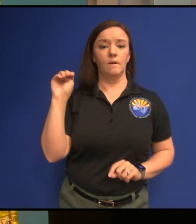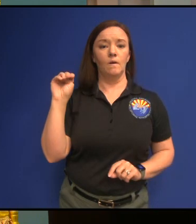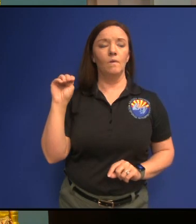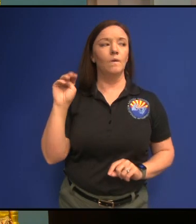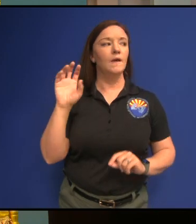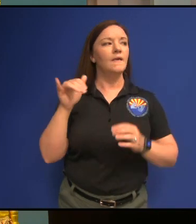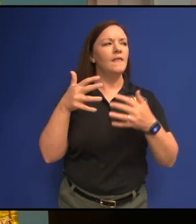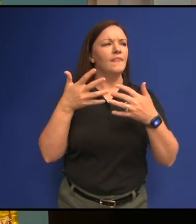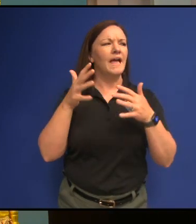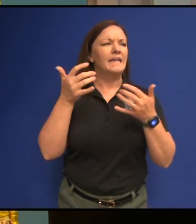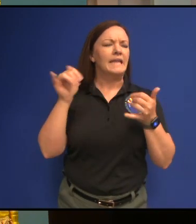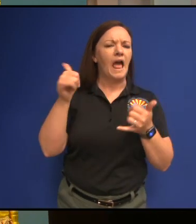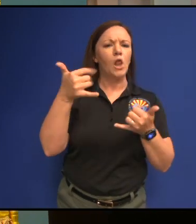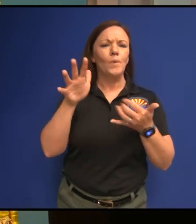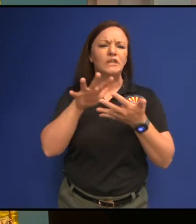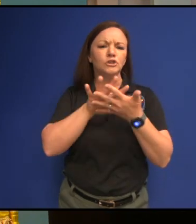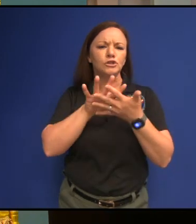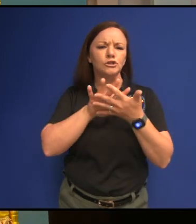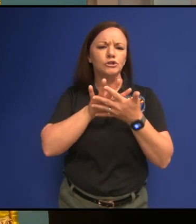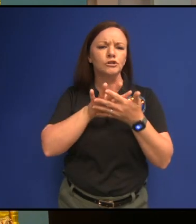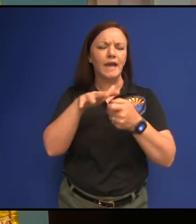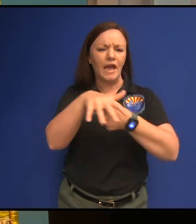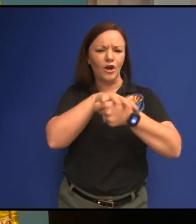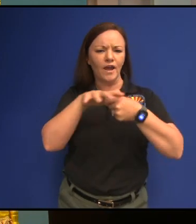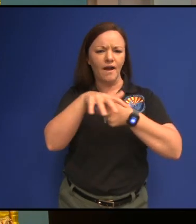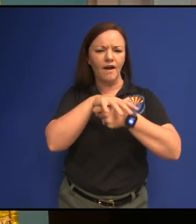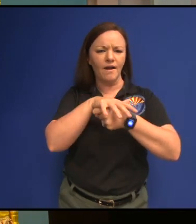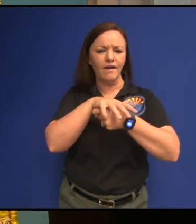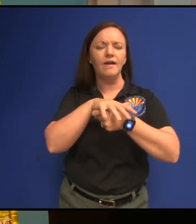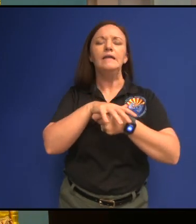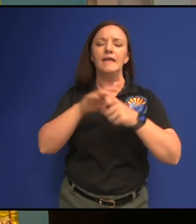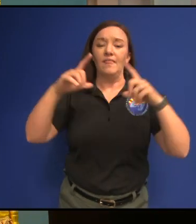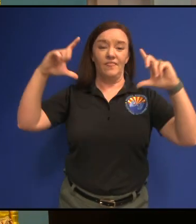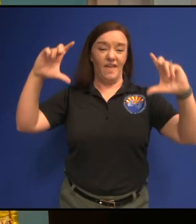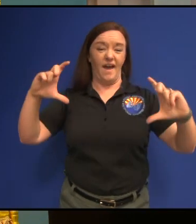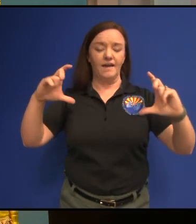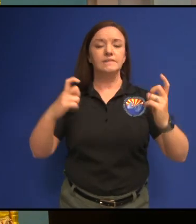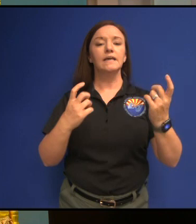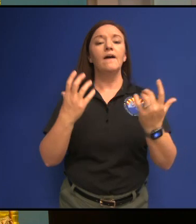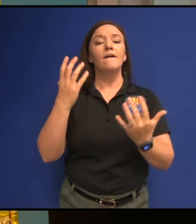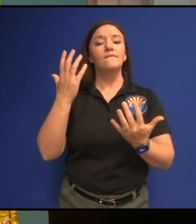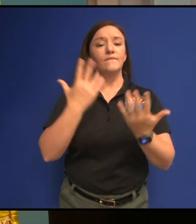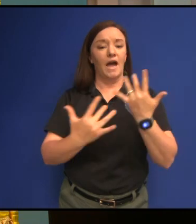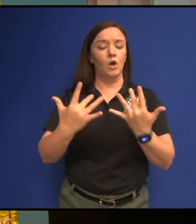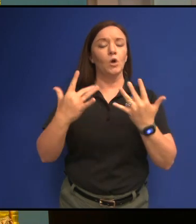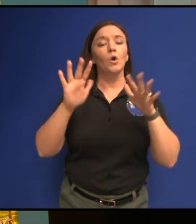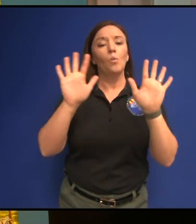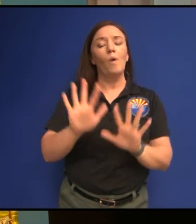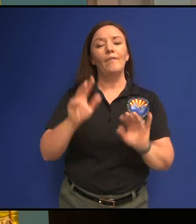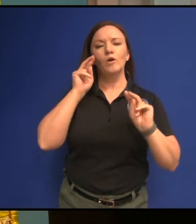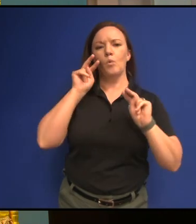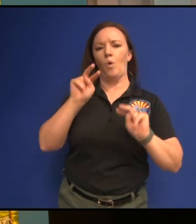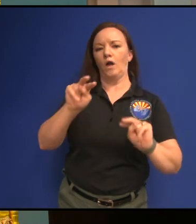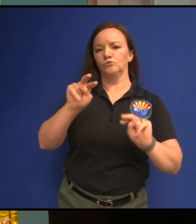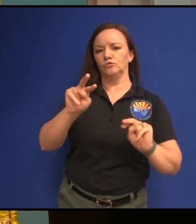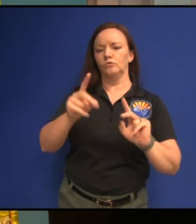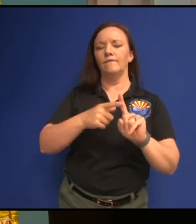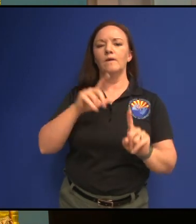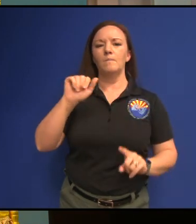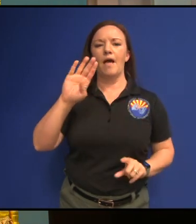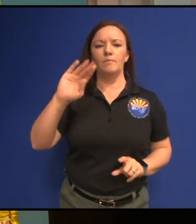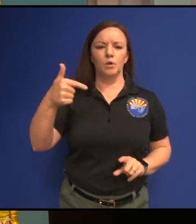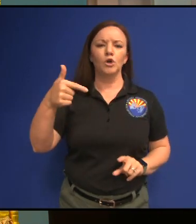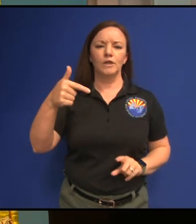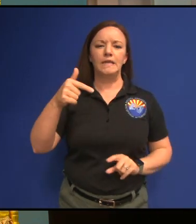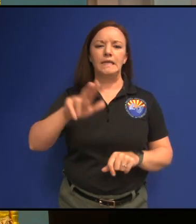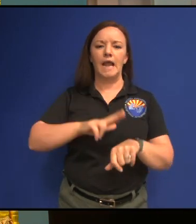yellowish area is a fire weather watch from the folks at the Albuquerque National Weather Service office. So